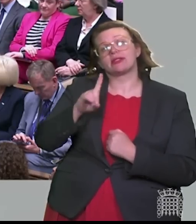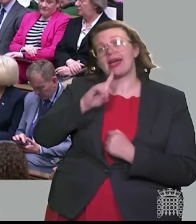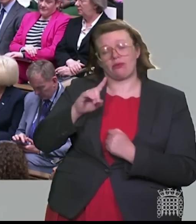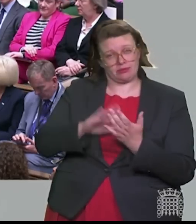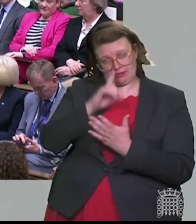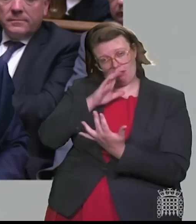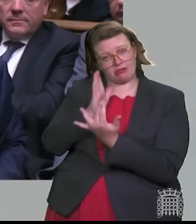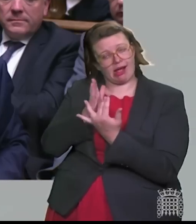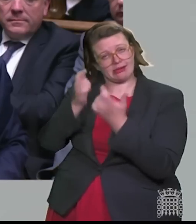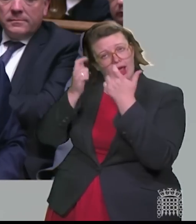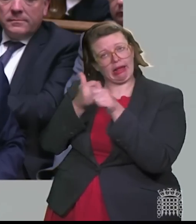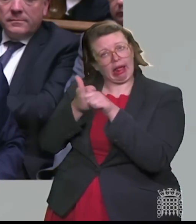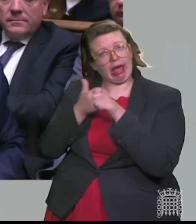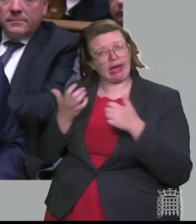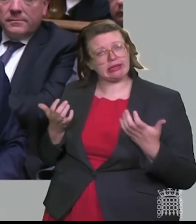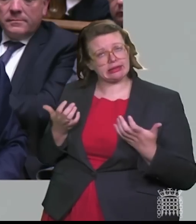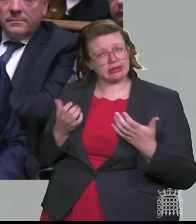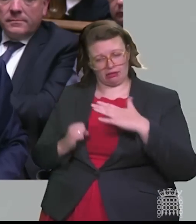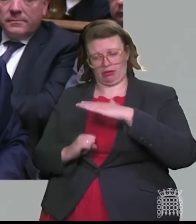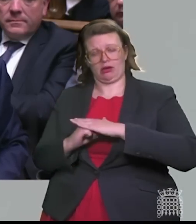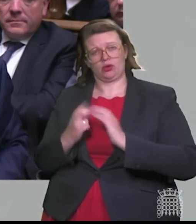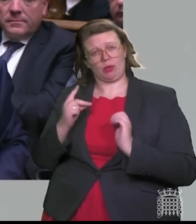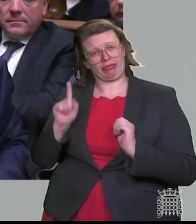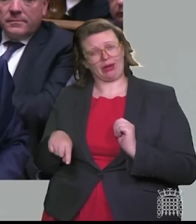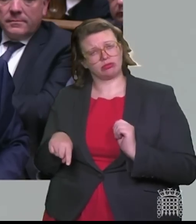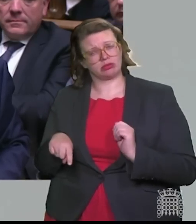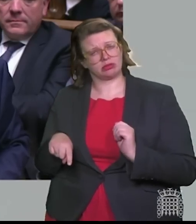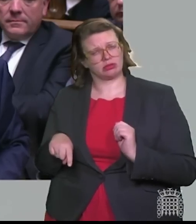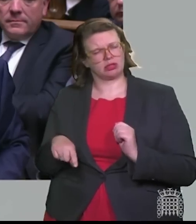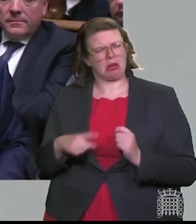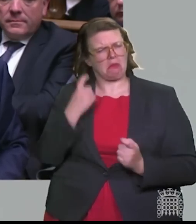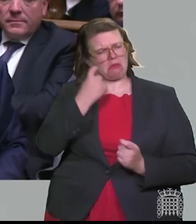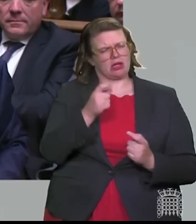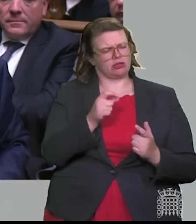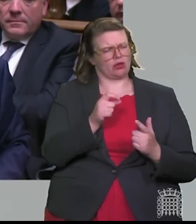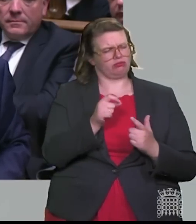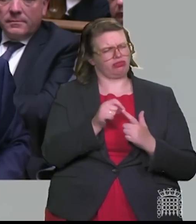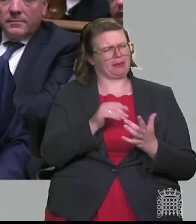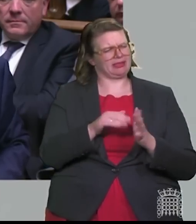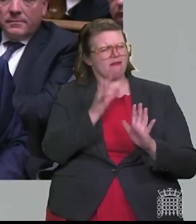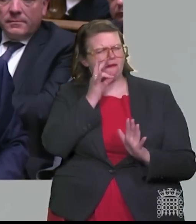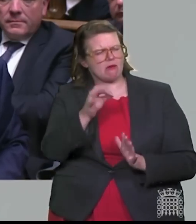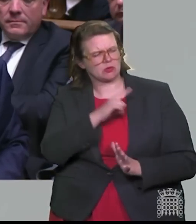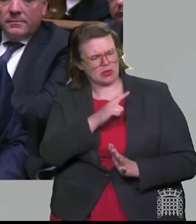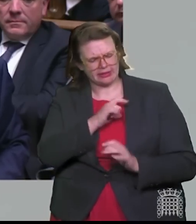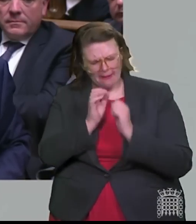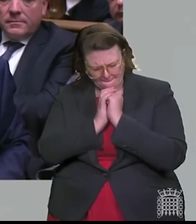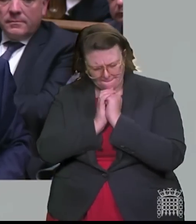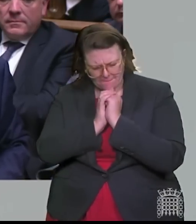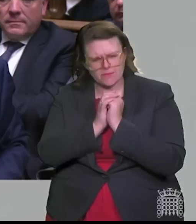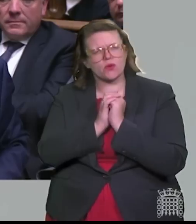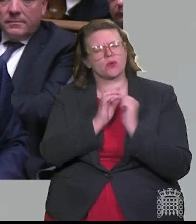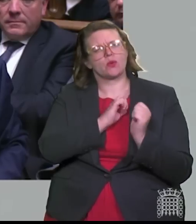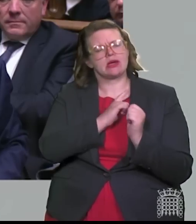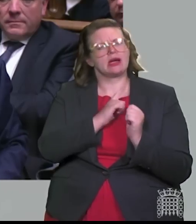£12,750 a year. So why is the Prime Minister forcing the British public to foot the bill,